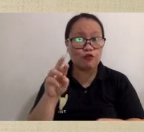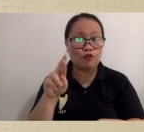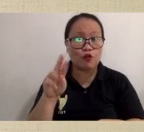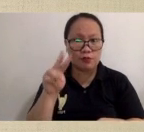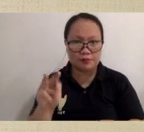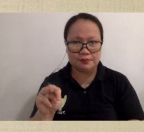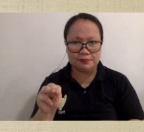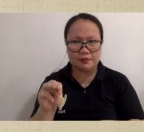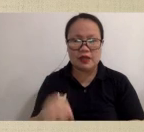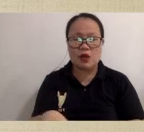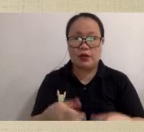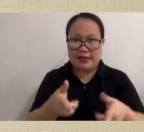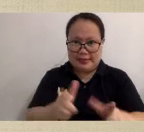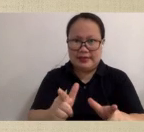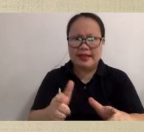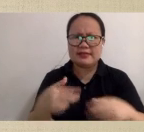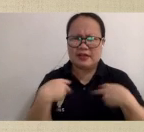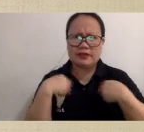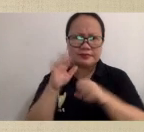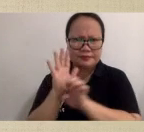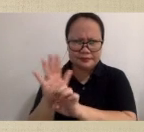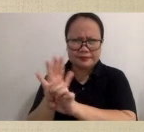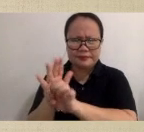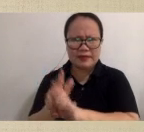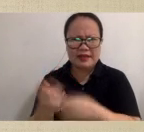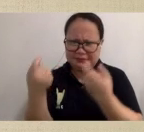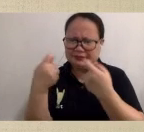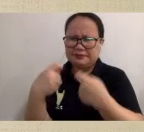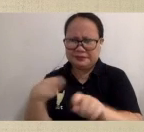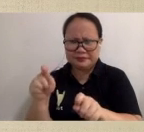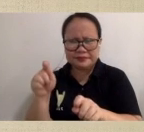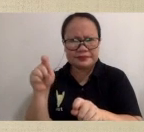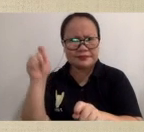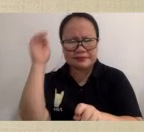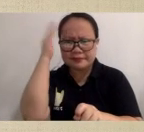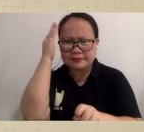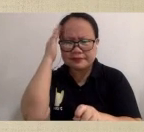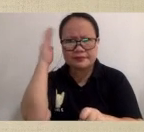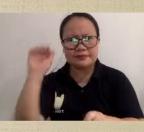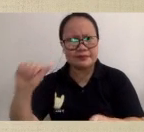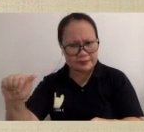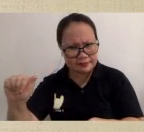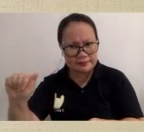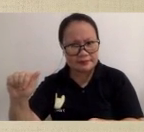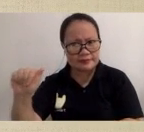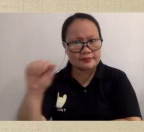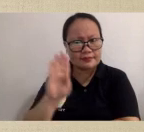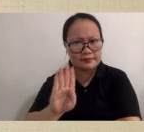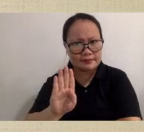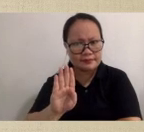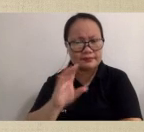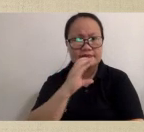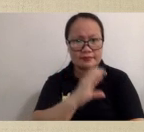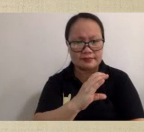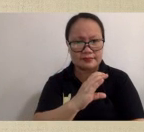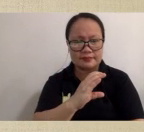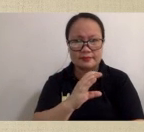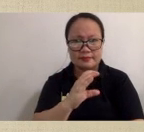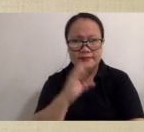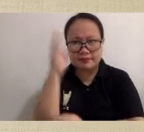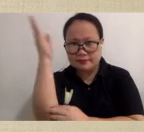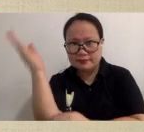Okay, so let's have an example. Let's try to identify a, b, and